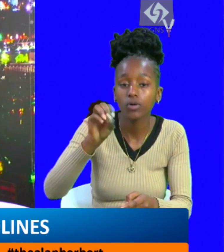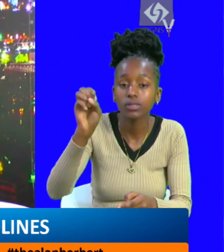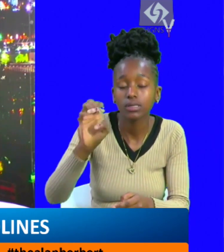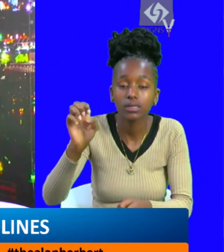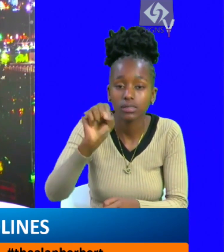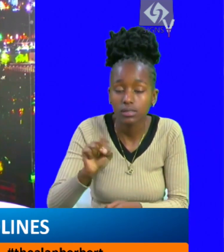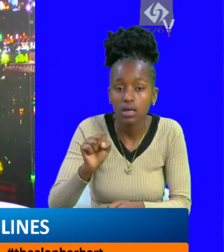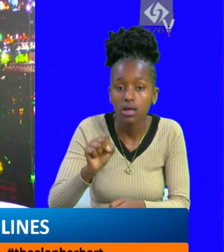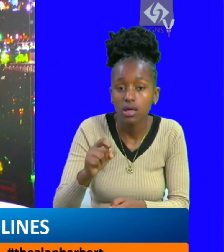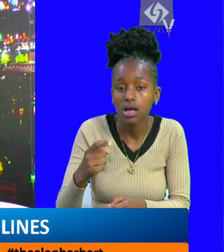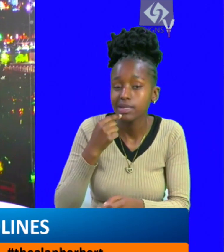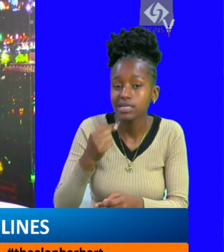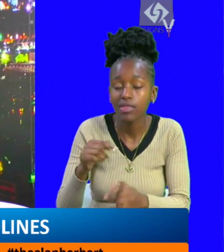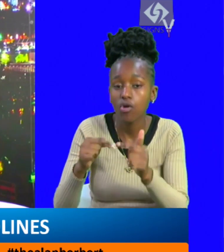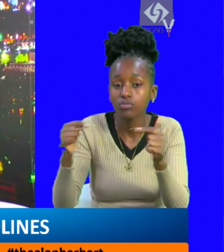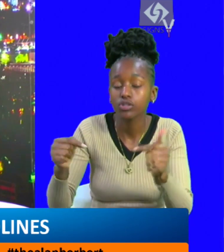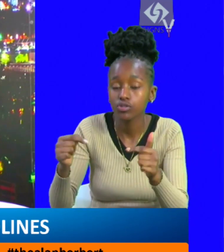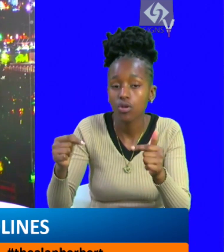vows lead and